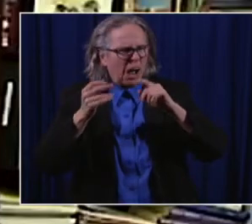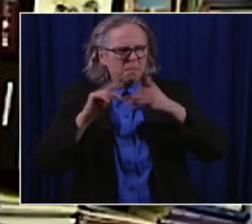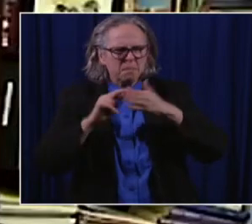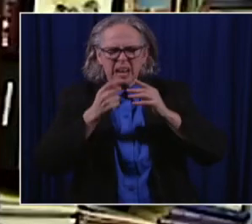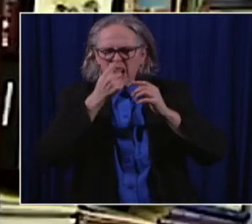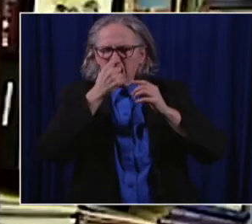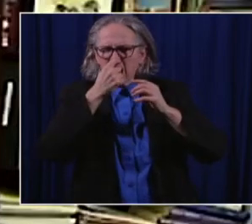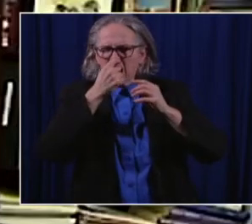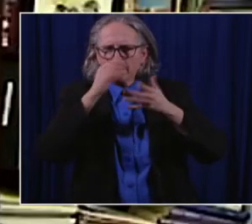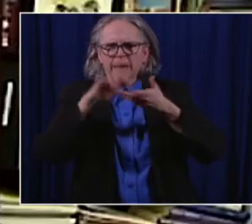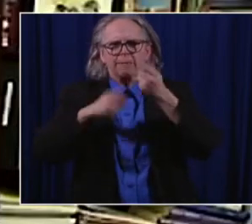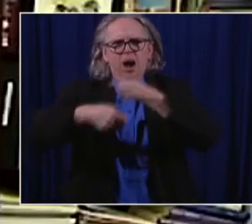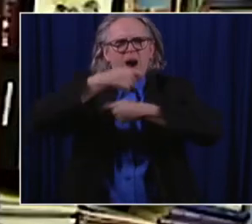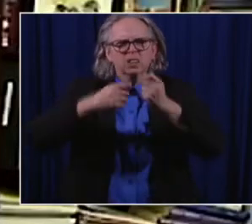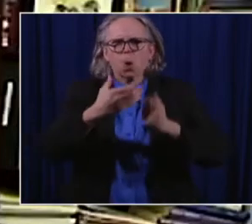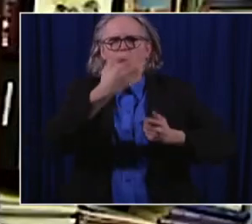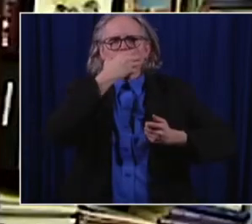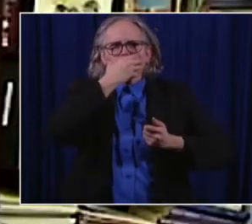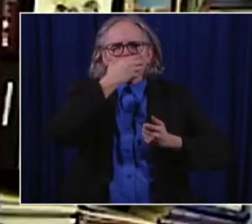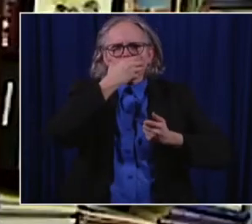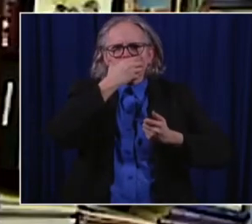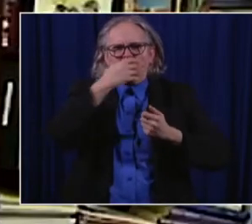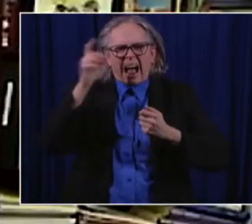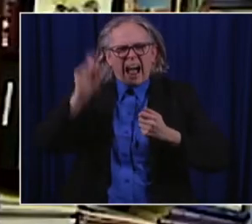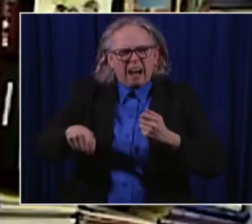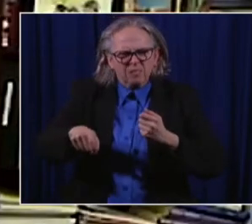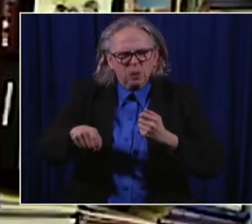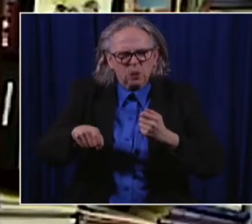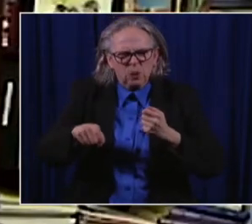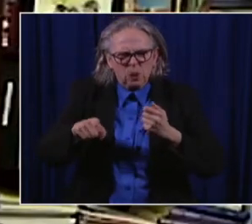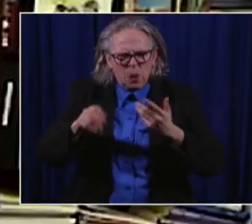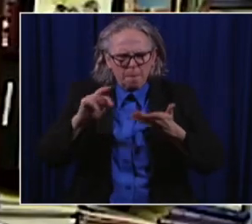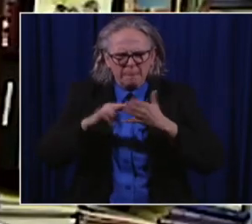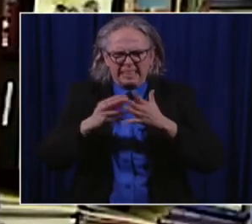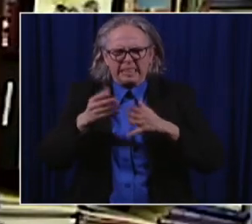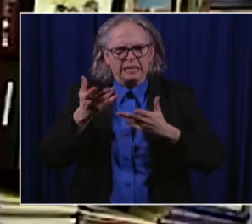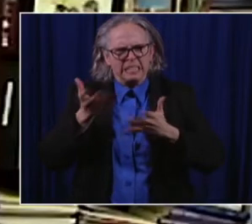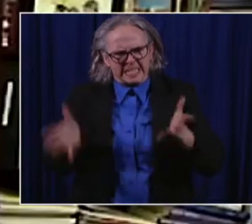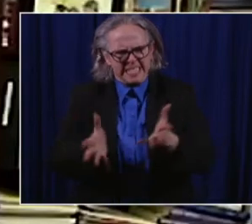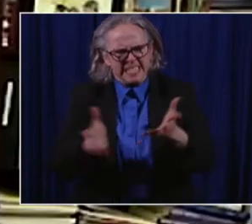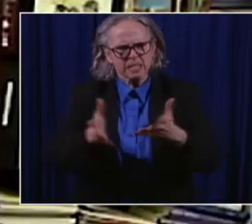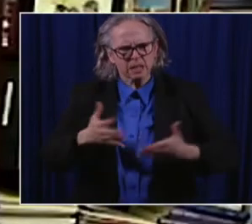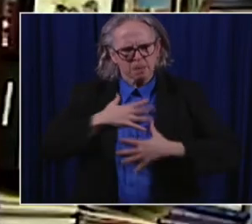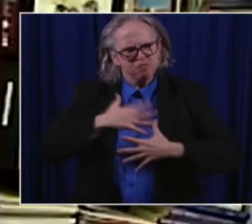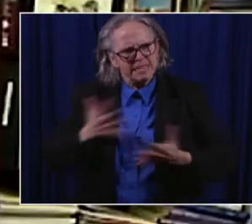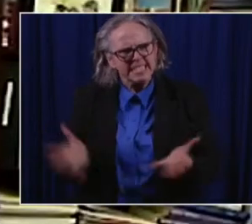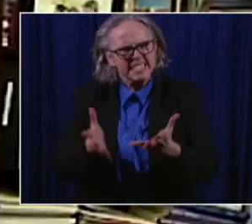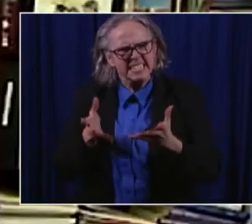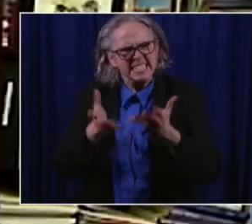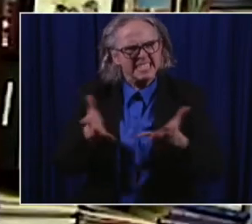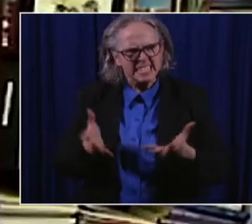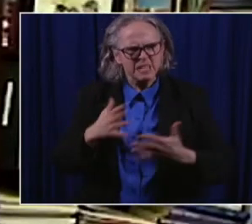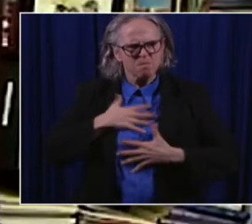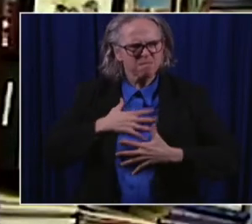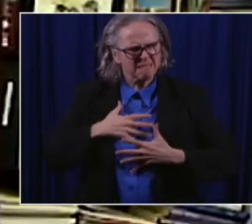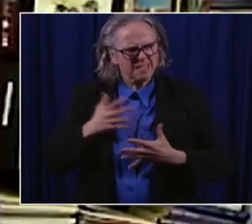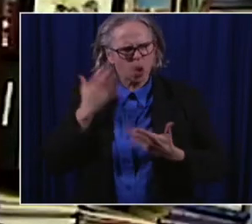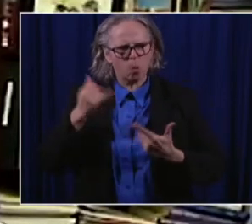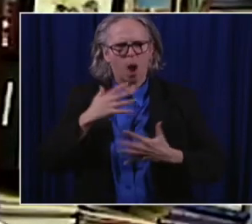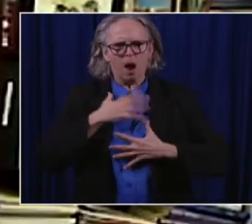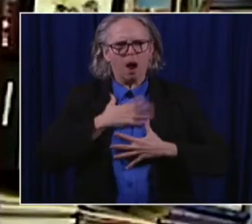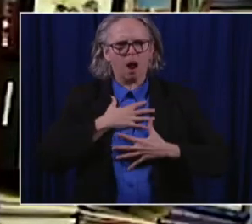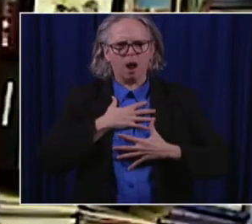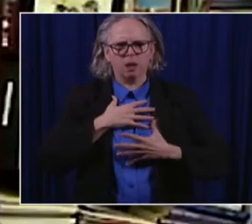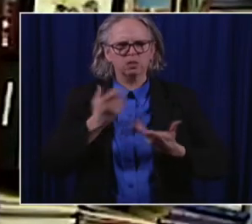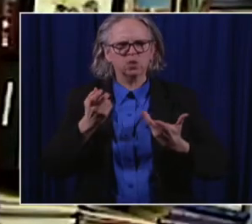on their face so that we can try to help them breathe, because the last thing we want to do is have to put them on the breathing machine. We found with